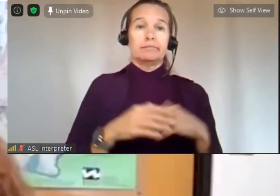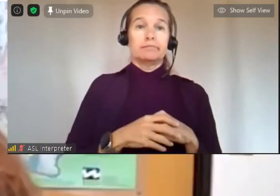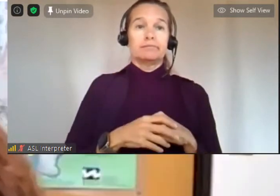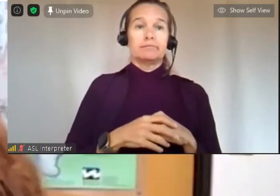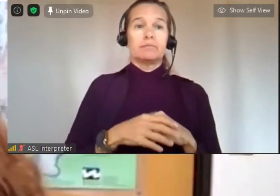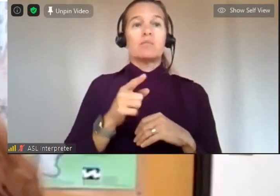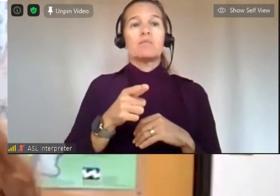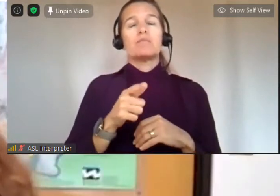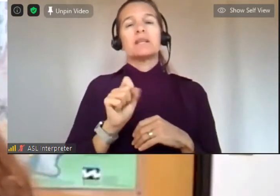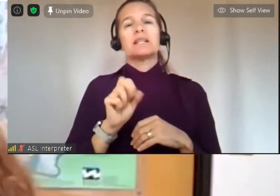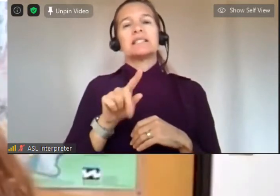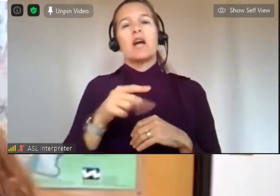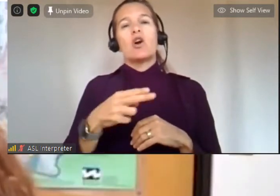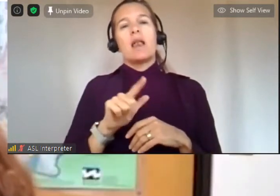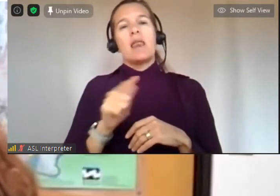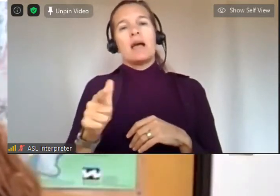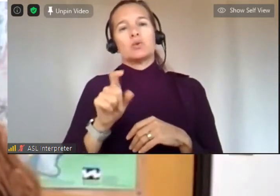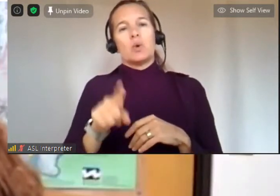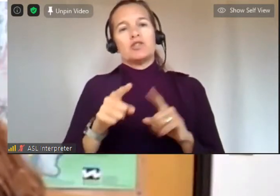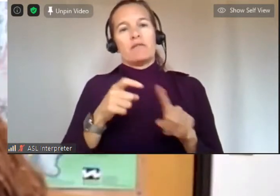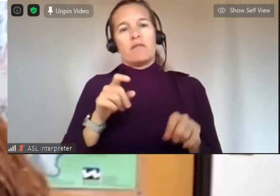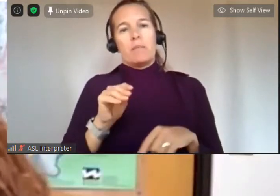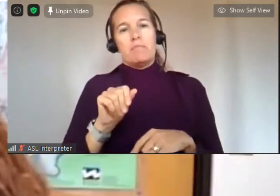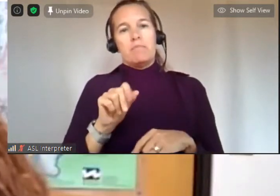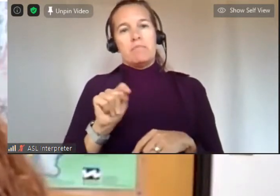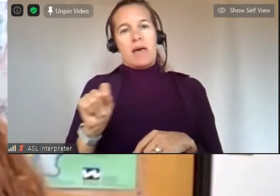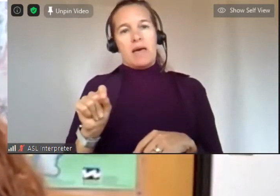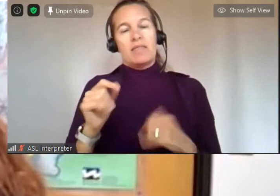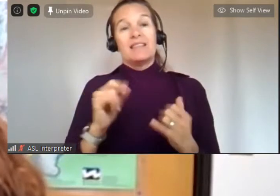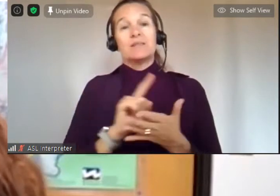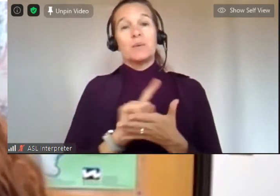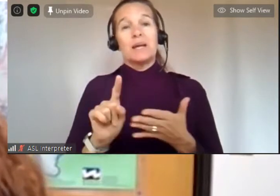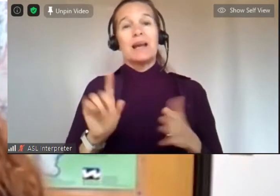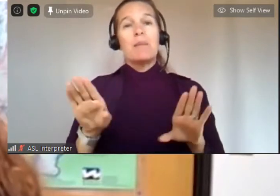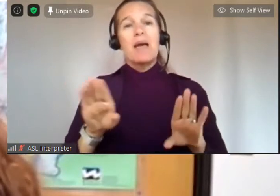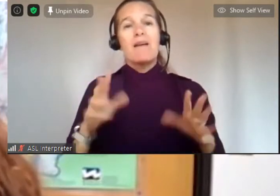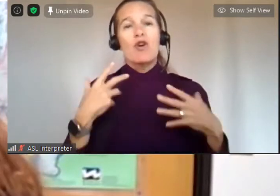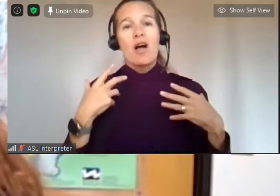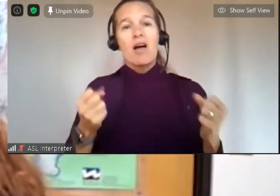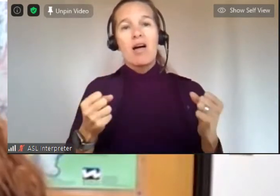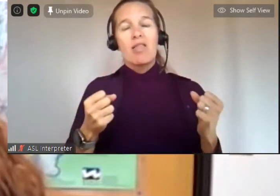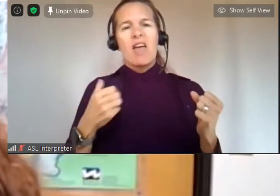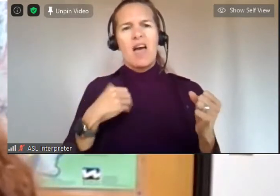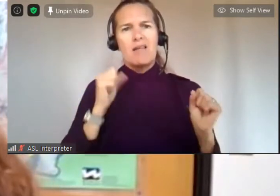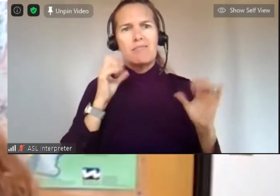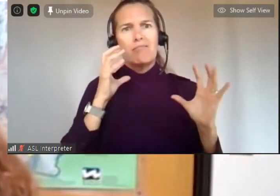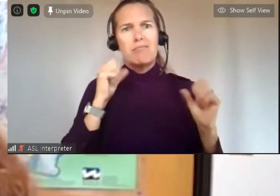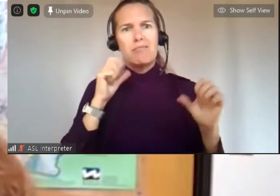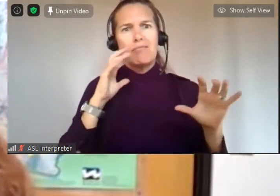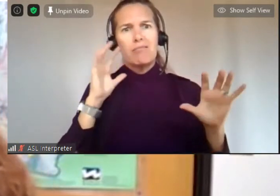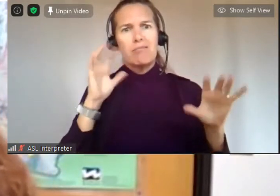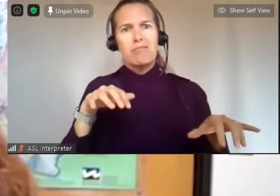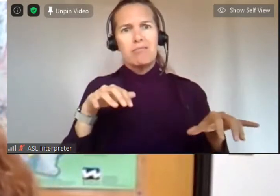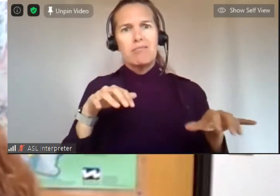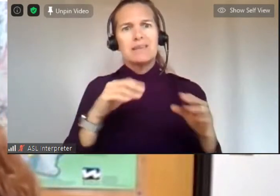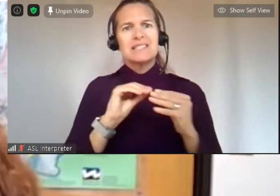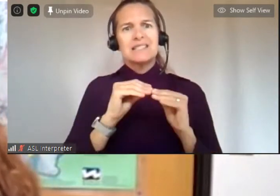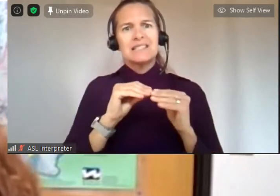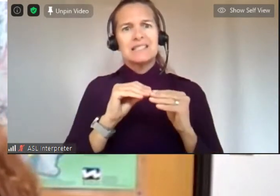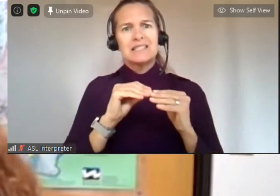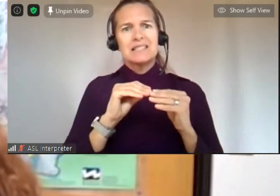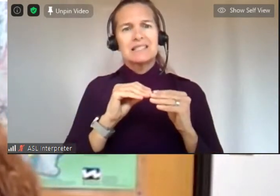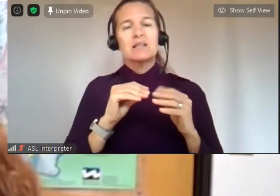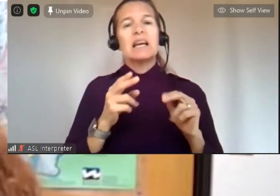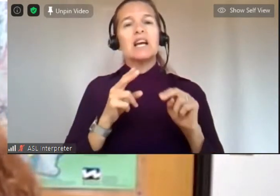Our next question for Matt is, this week behavioral health presented some startling statistics regarding the increase